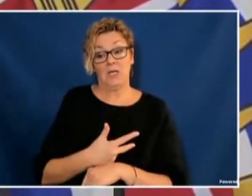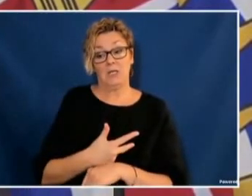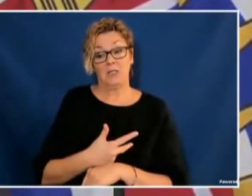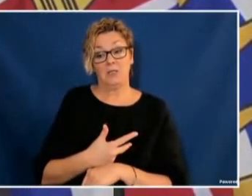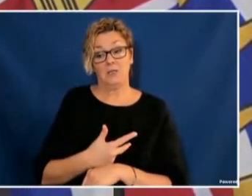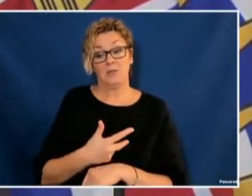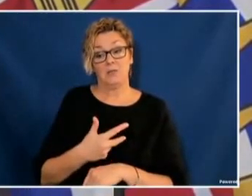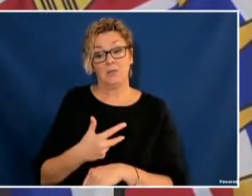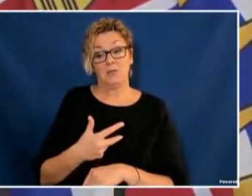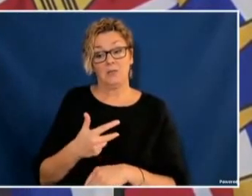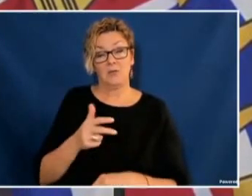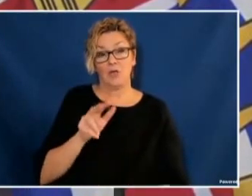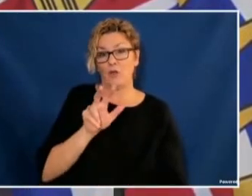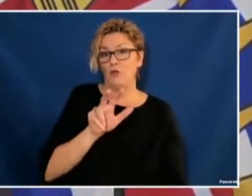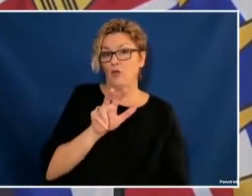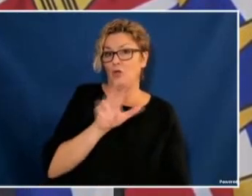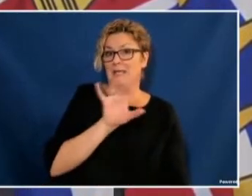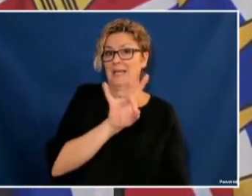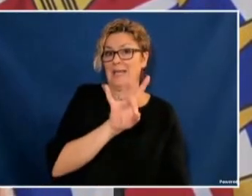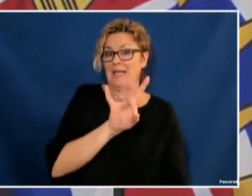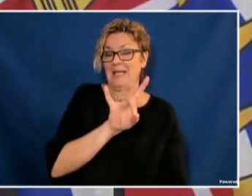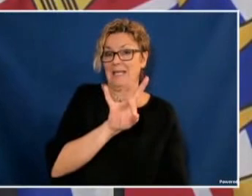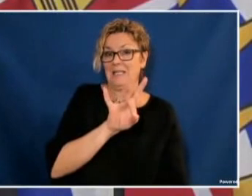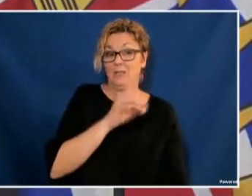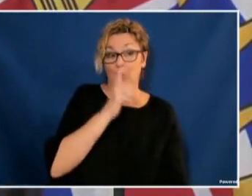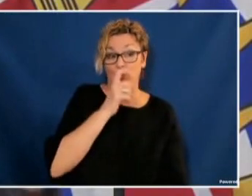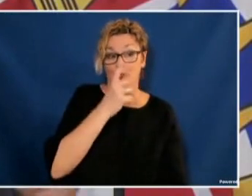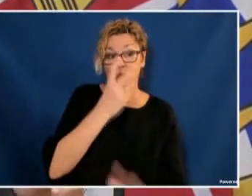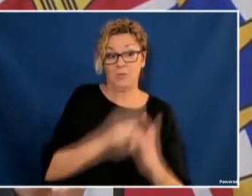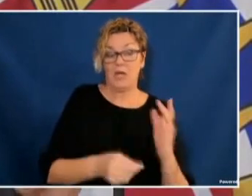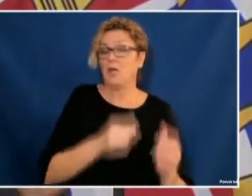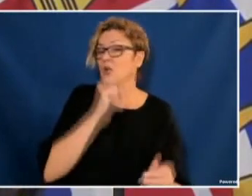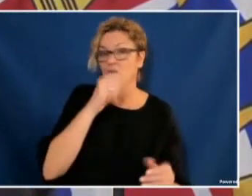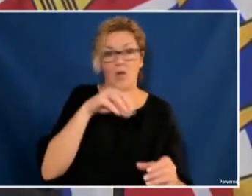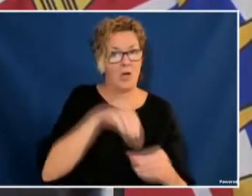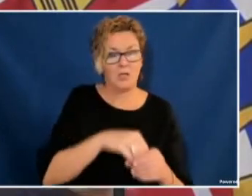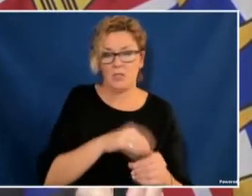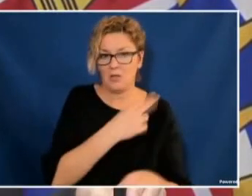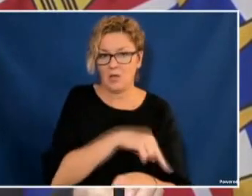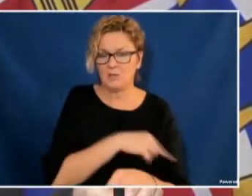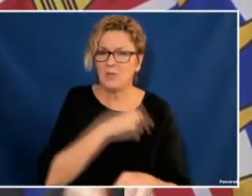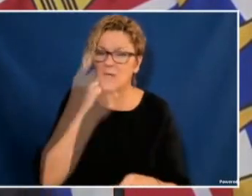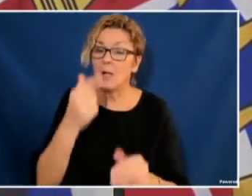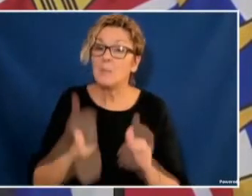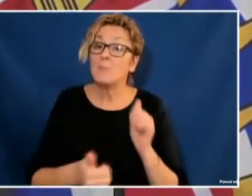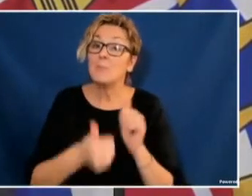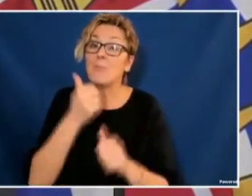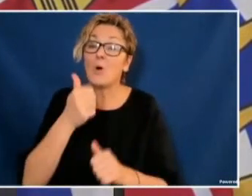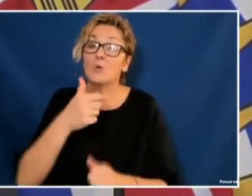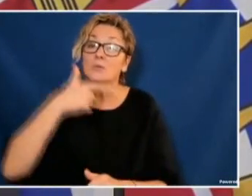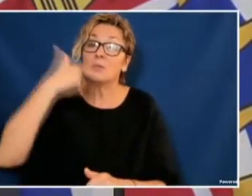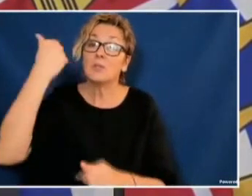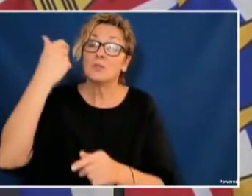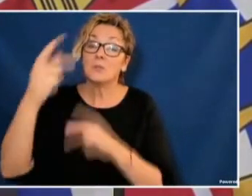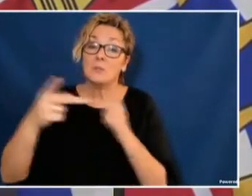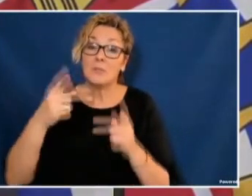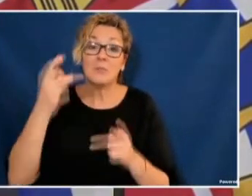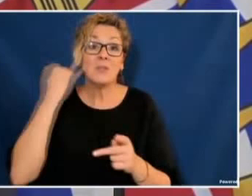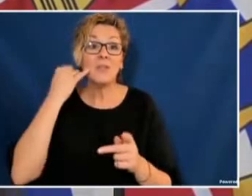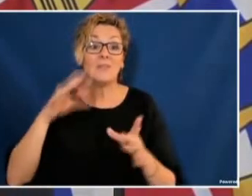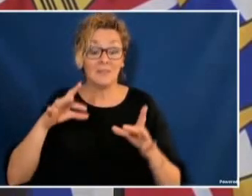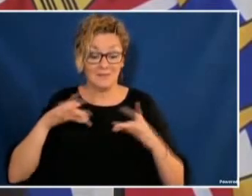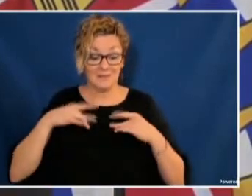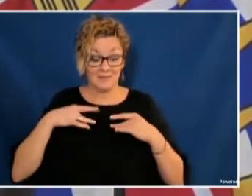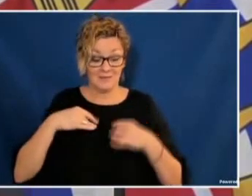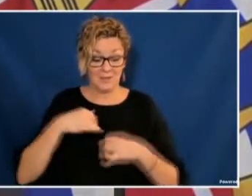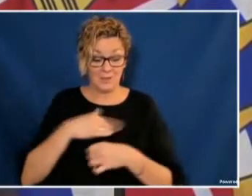when the way this virus transmits is most people don't transmit to anybody, and some people transmit to a lot of